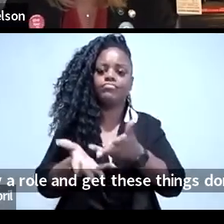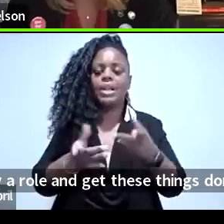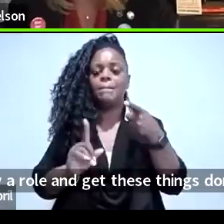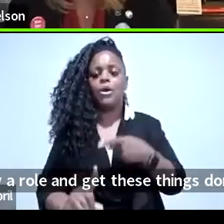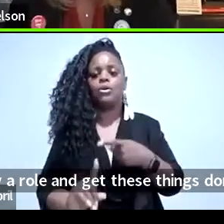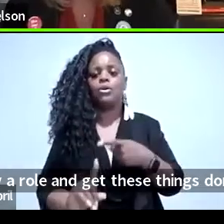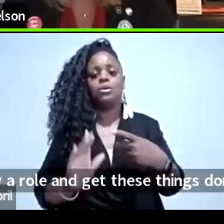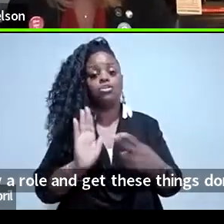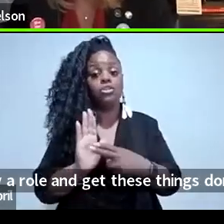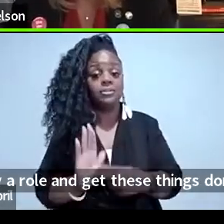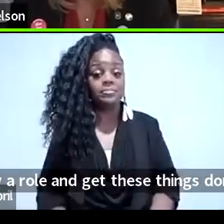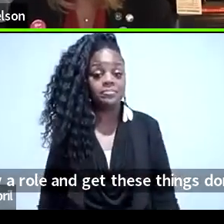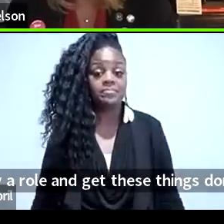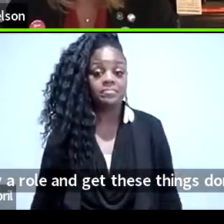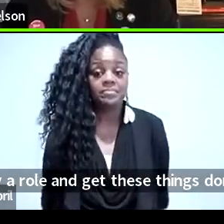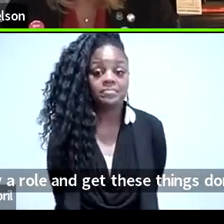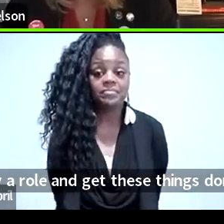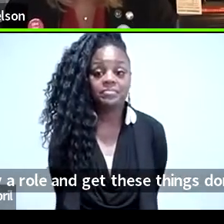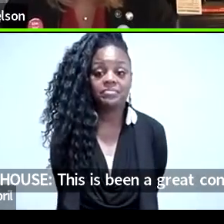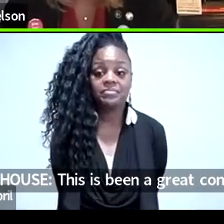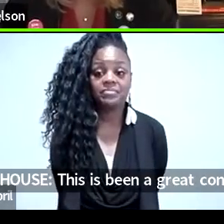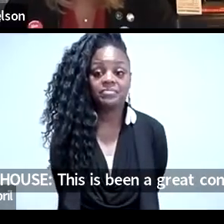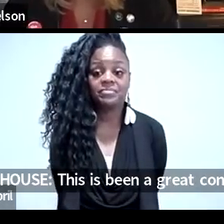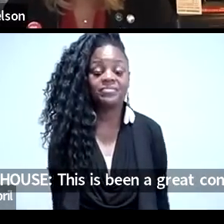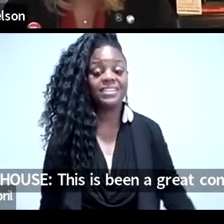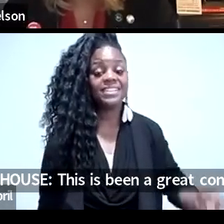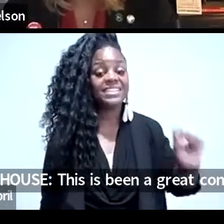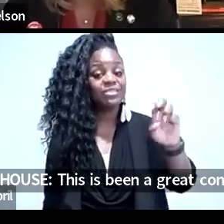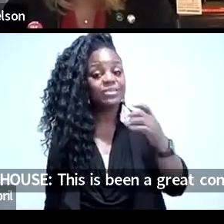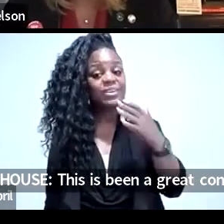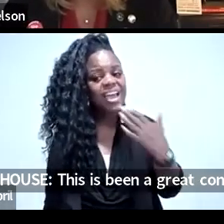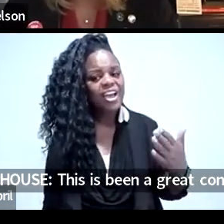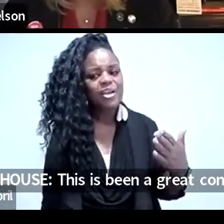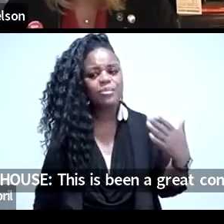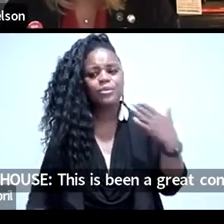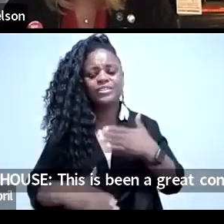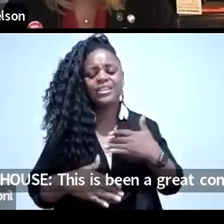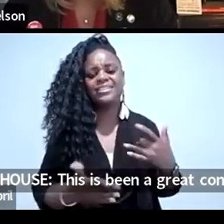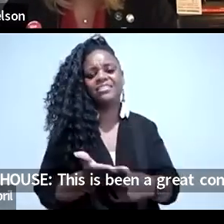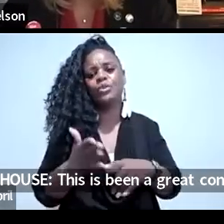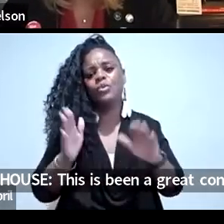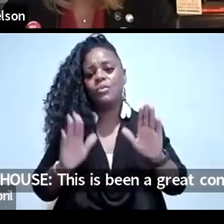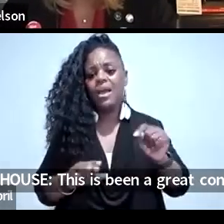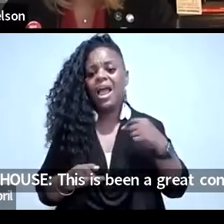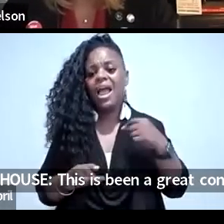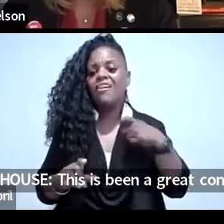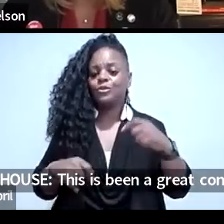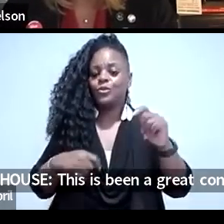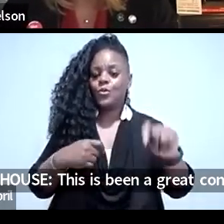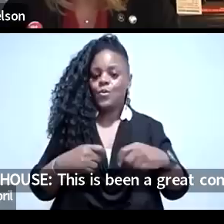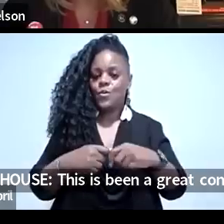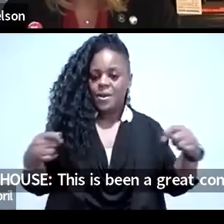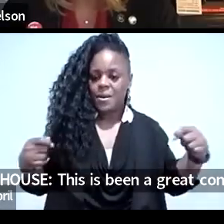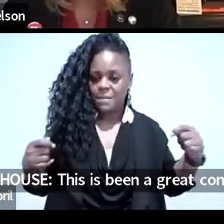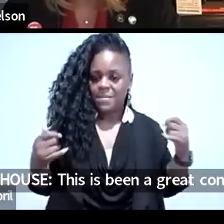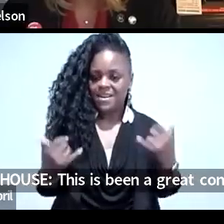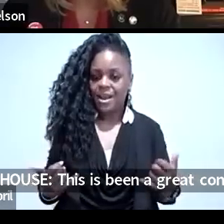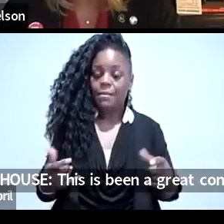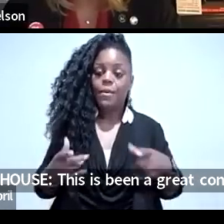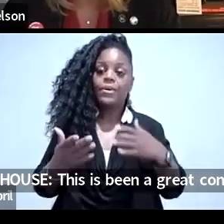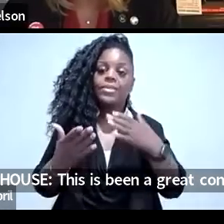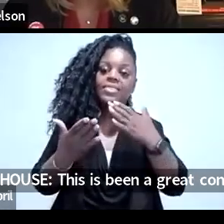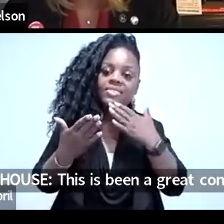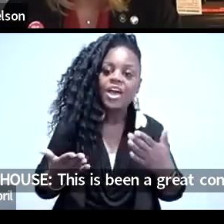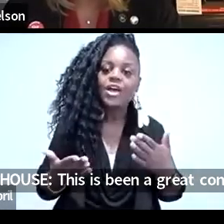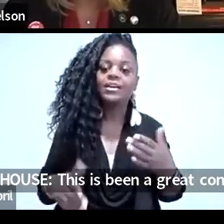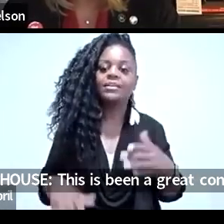things to a close before Harold will make concluding remarks. I just want to say thank you, Sarah. Thank you, Chris. Thank you, Jazz. Thank you, Joe. Thanks